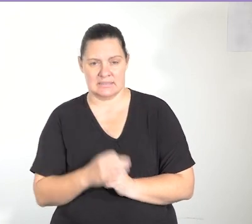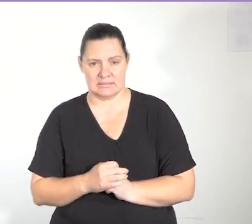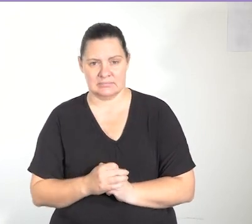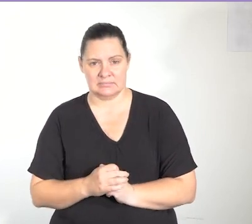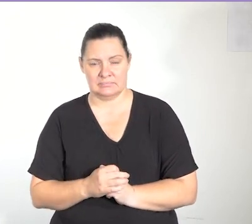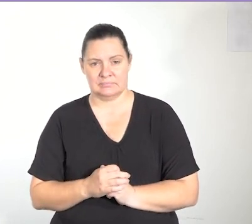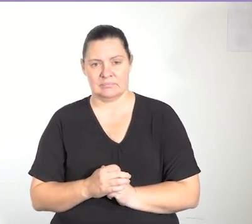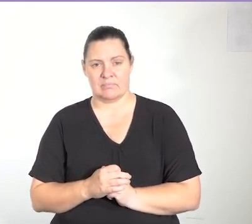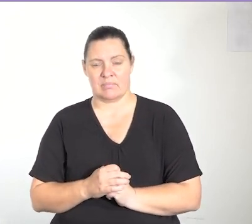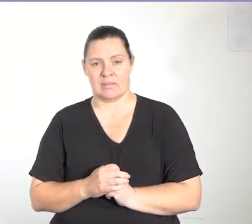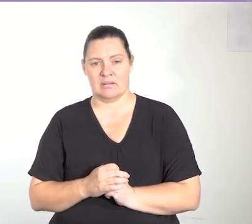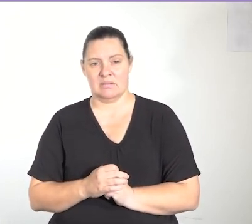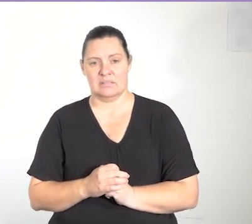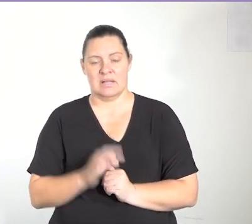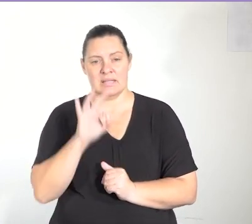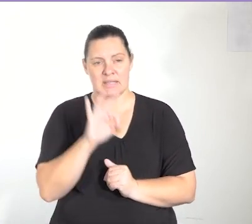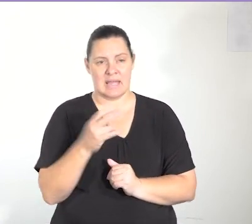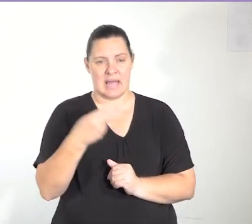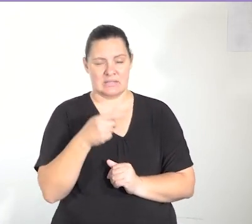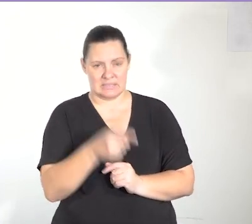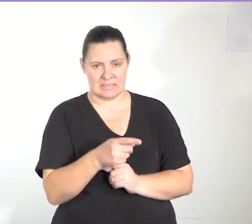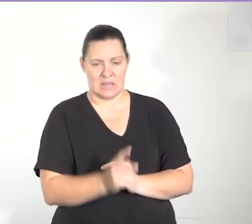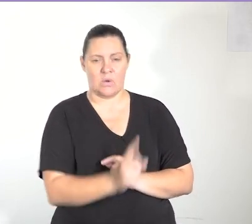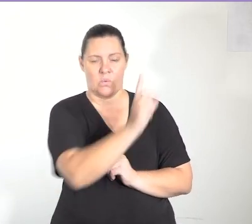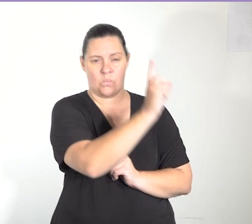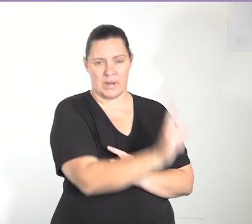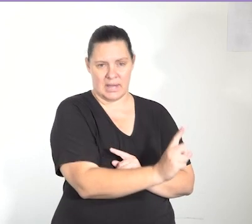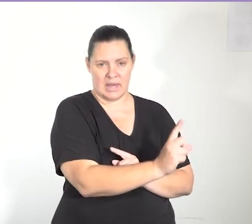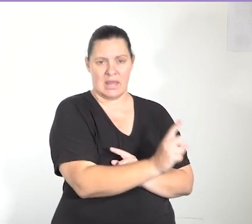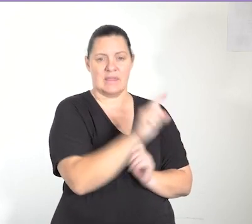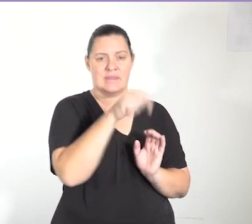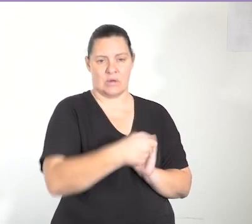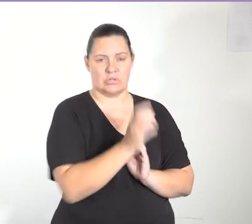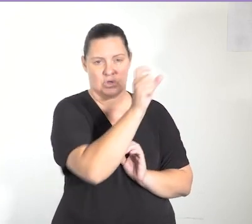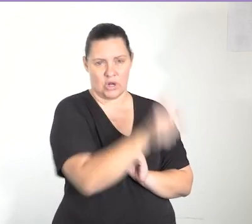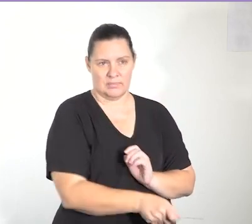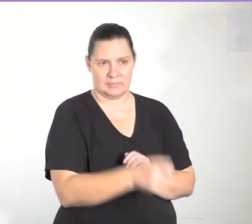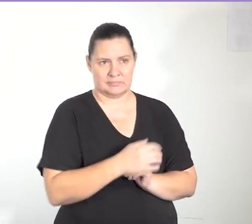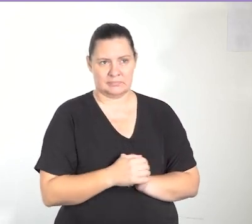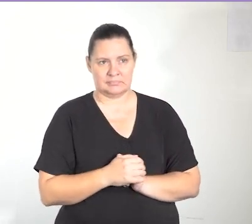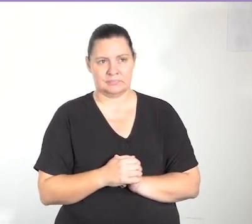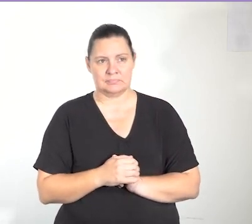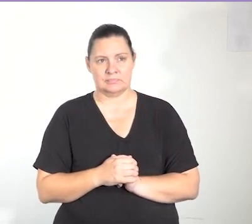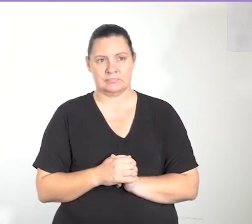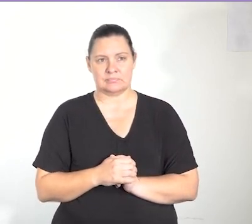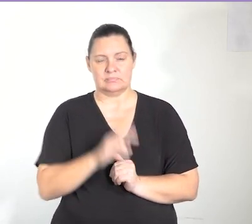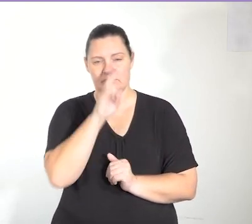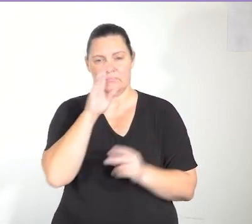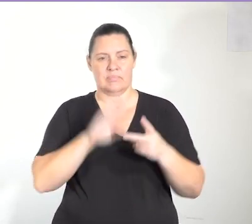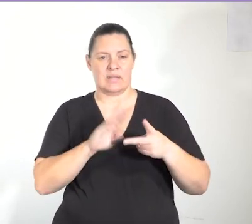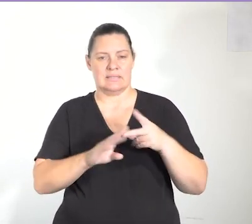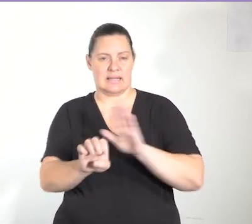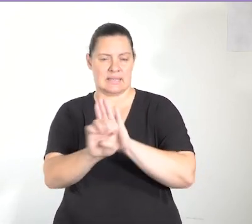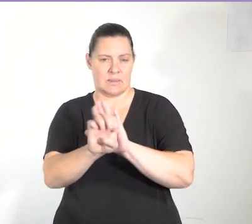1,300. So the 3 will go into the hundreds column and the 1 will go into the thousands column. Let's look at a